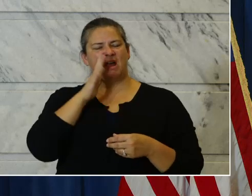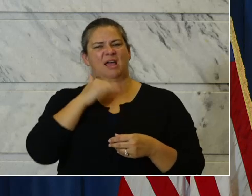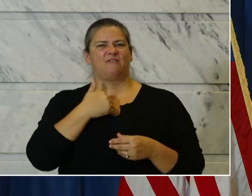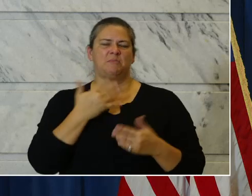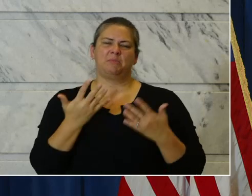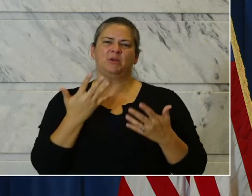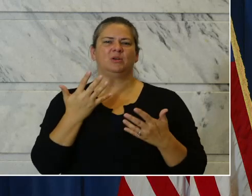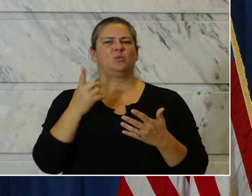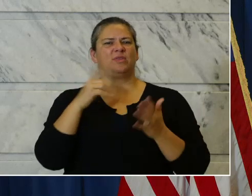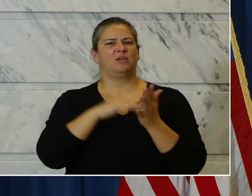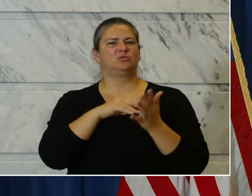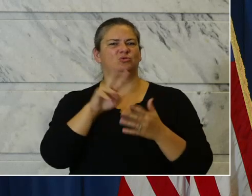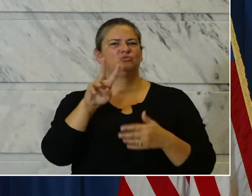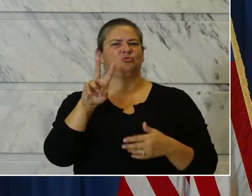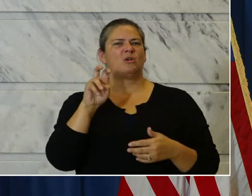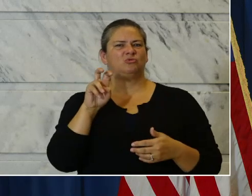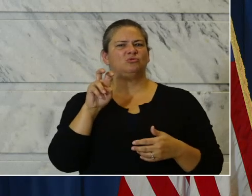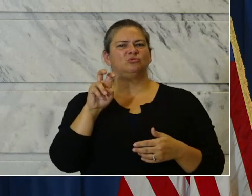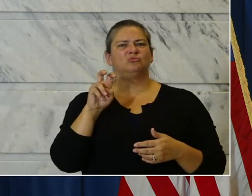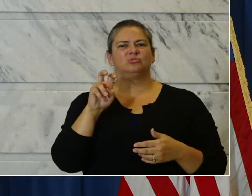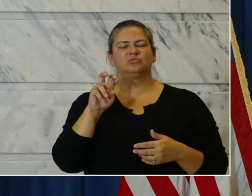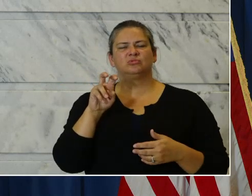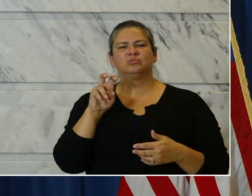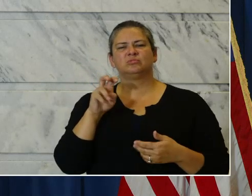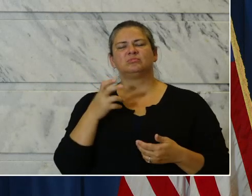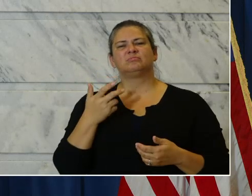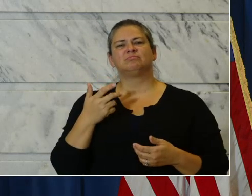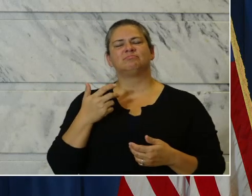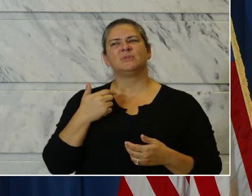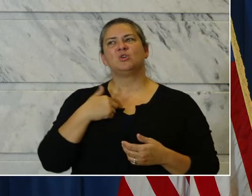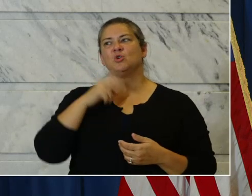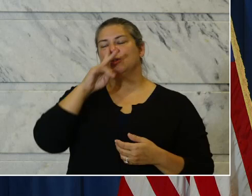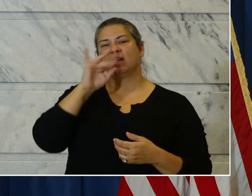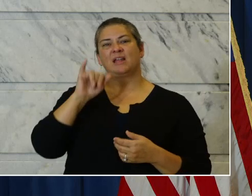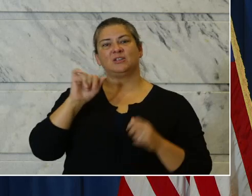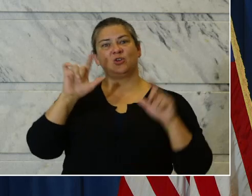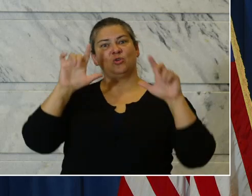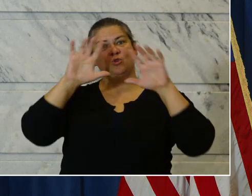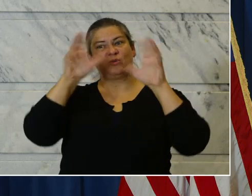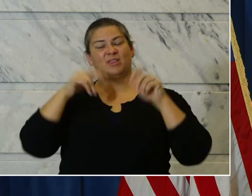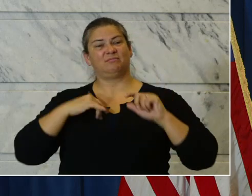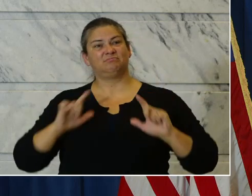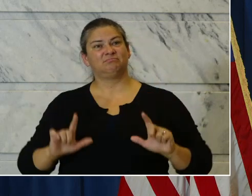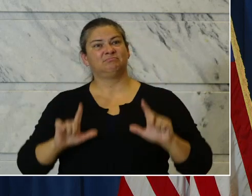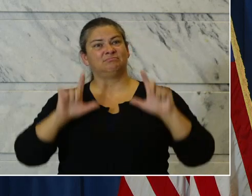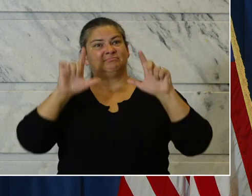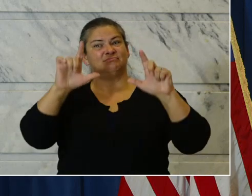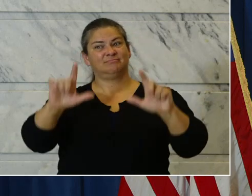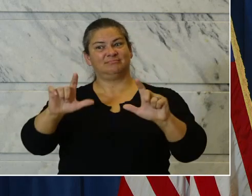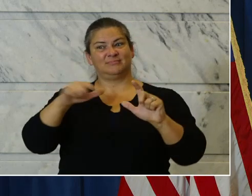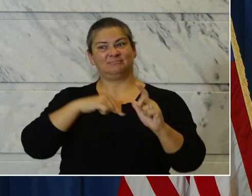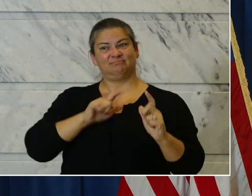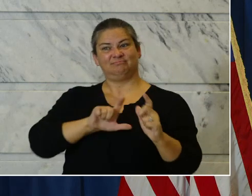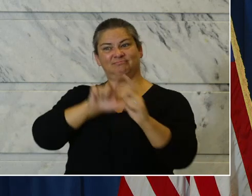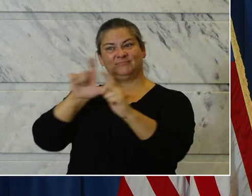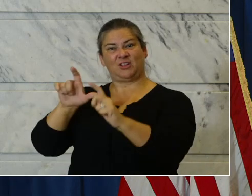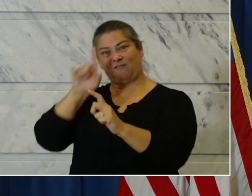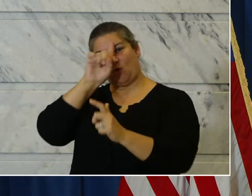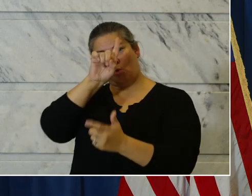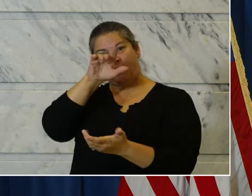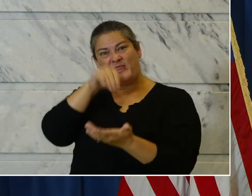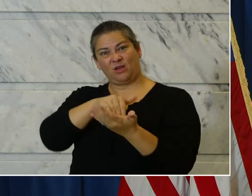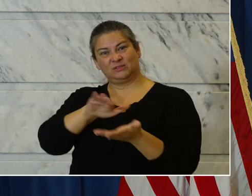1,200. I'm looking at the wreath that we hung in here when we reached 1,000 deaths, and to think that we've